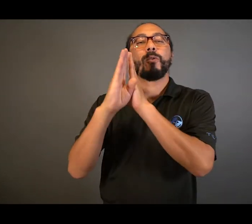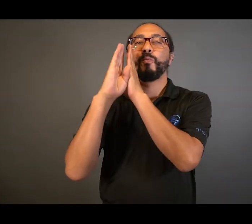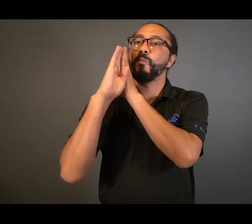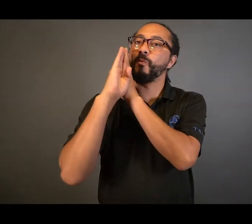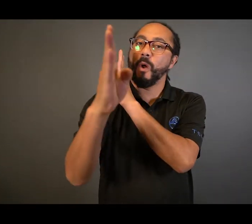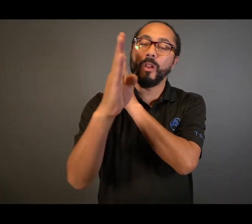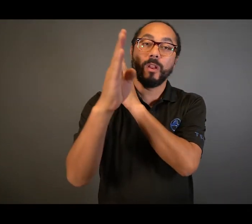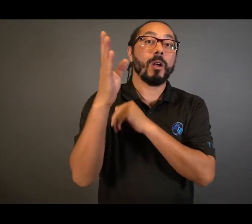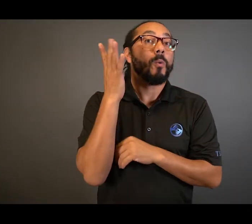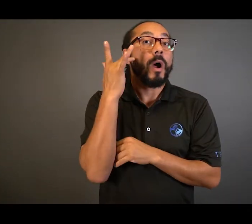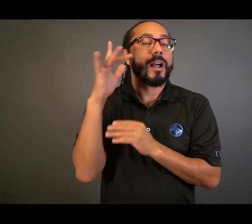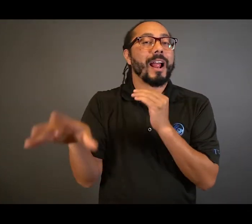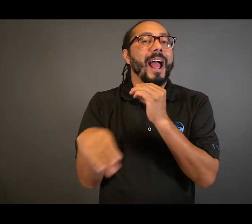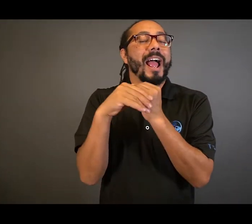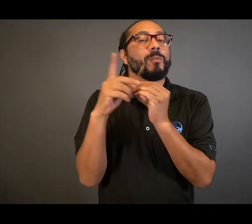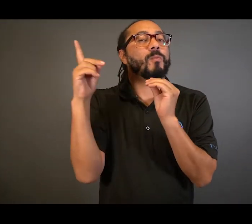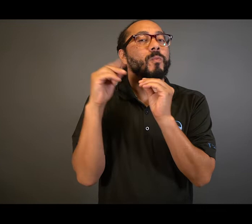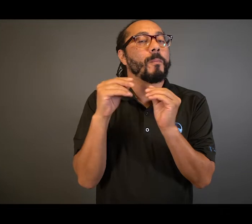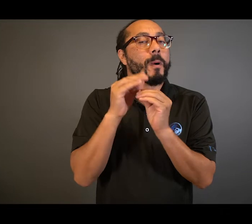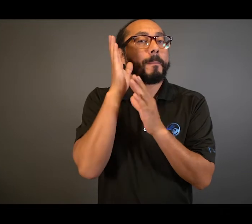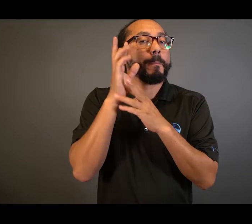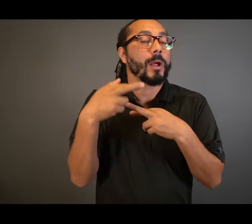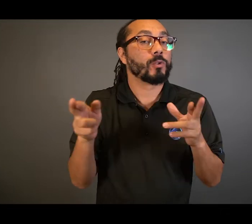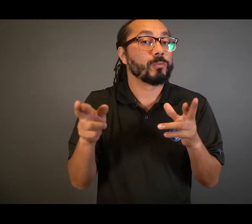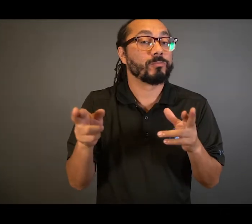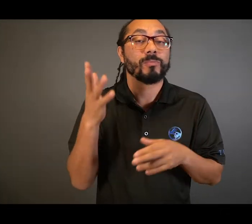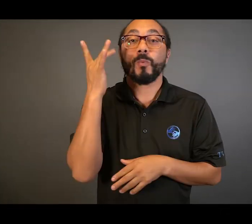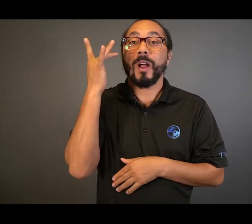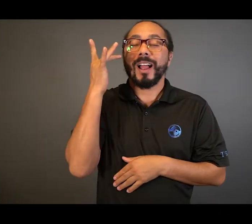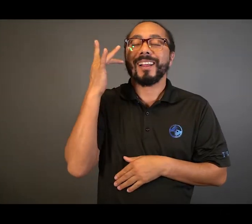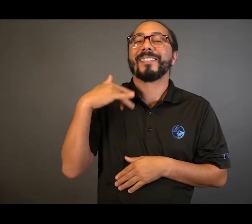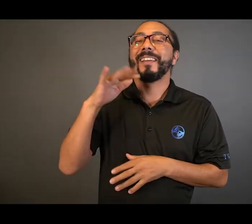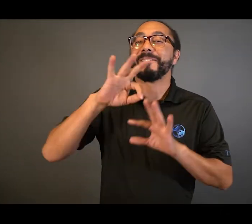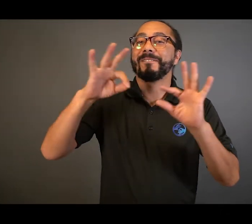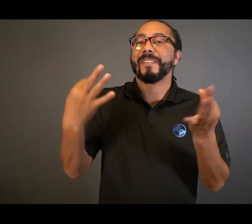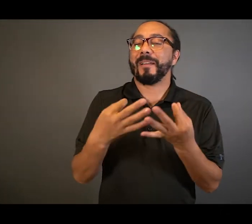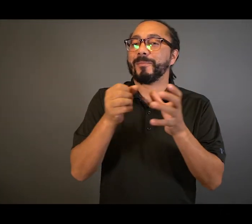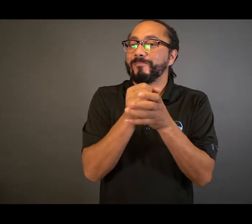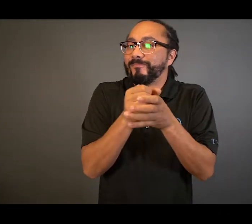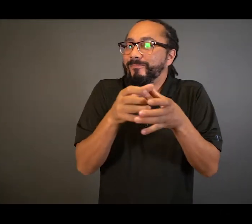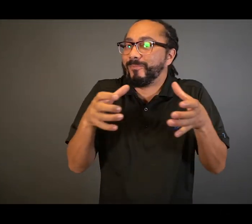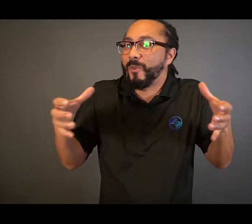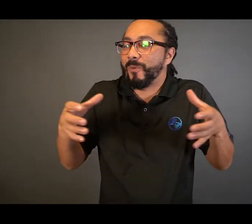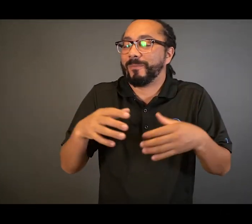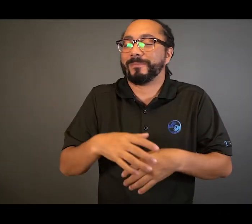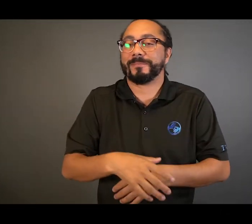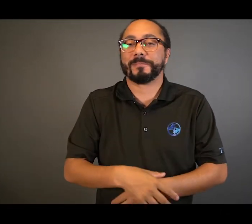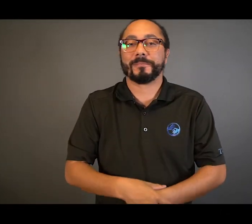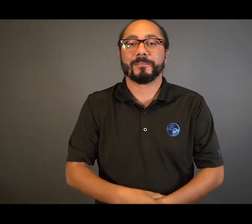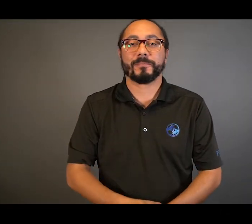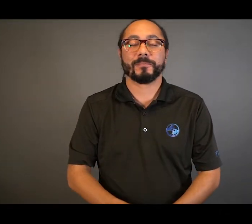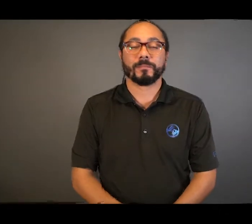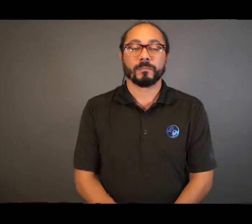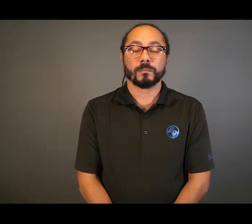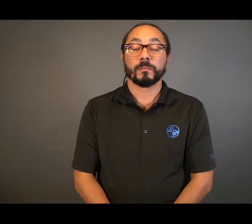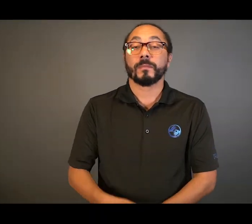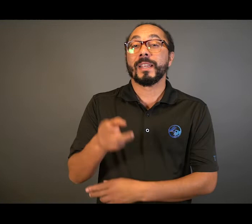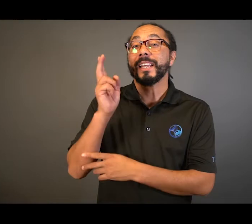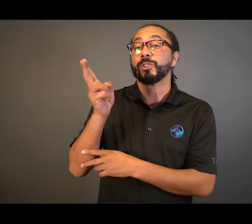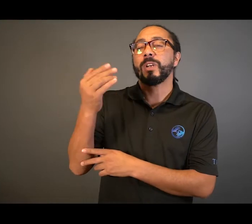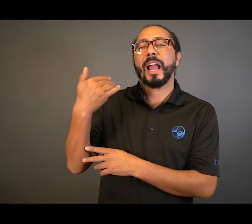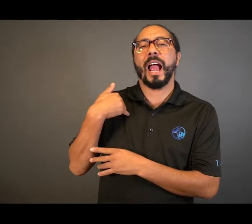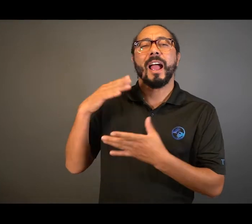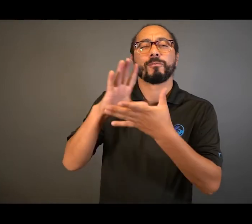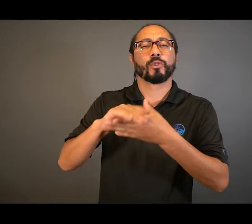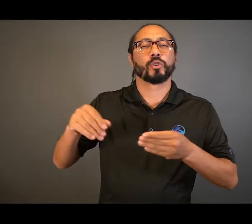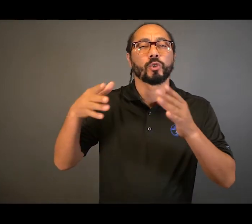rooms, perhaps to provide an additional bedroom when the Montgomery family was growing. History is